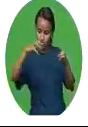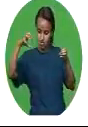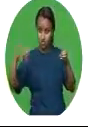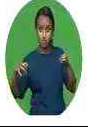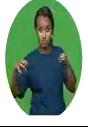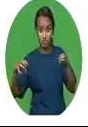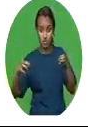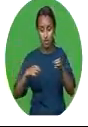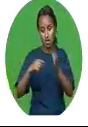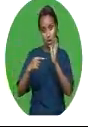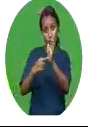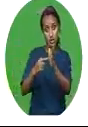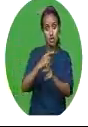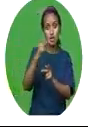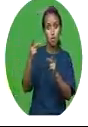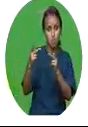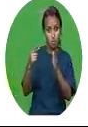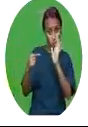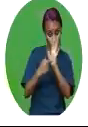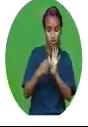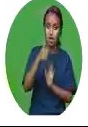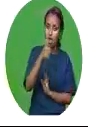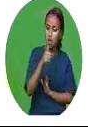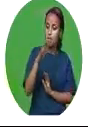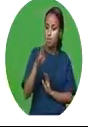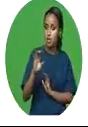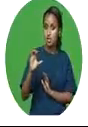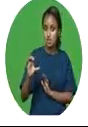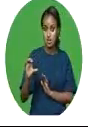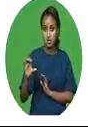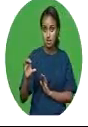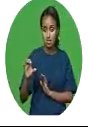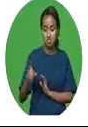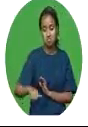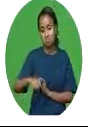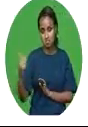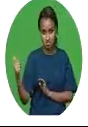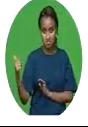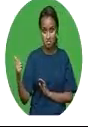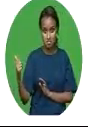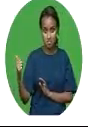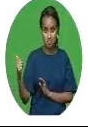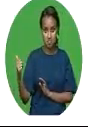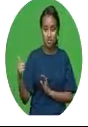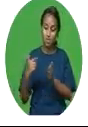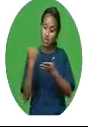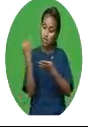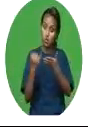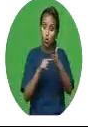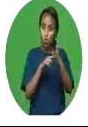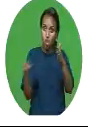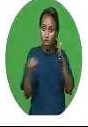line, locating points A, B, C, etc. Draw